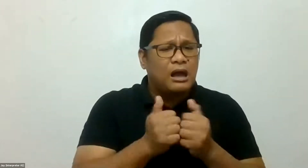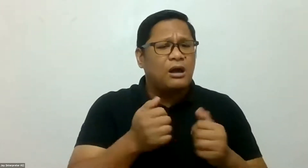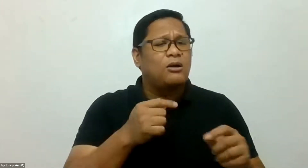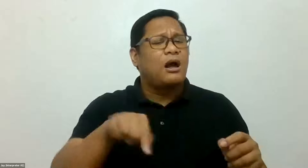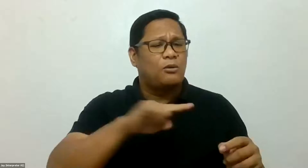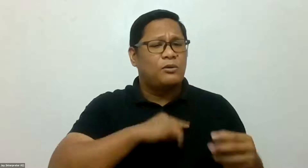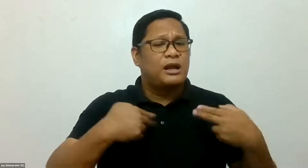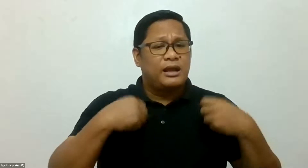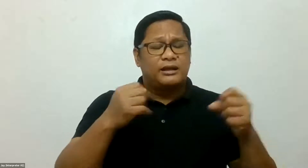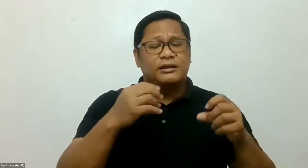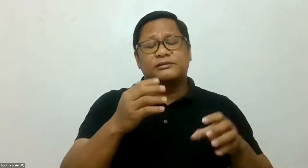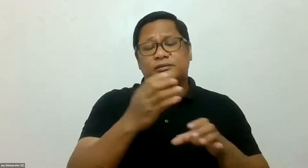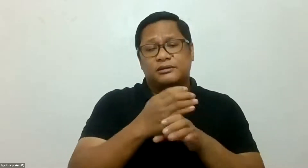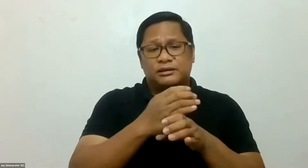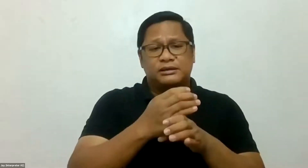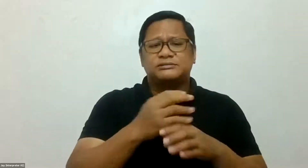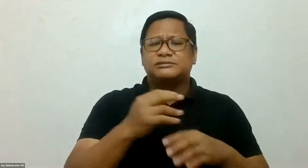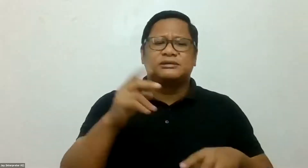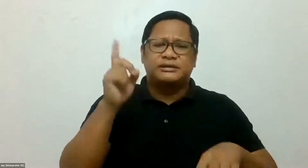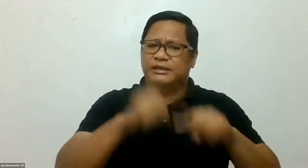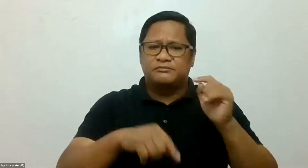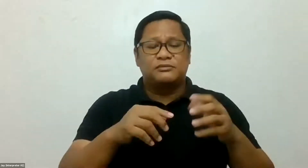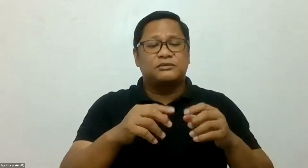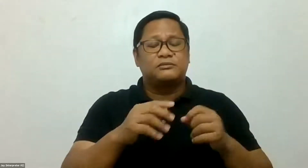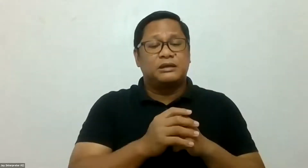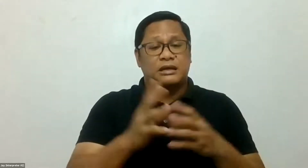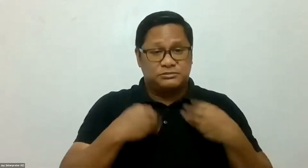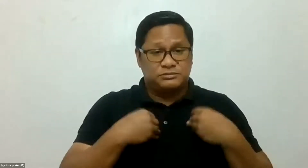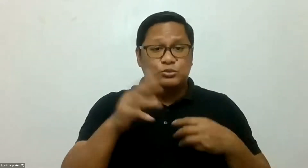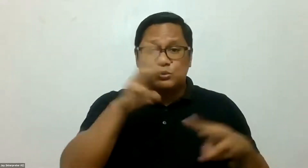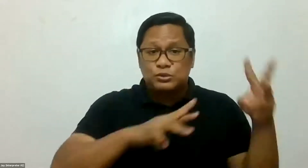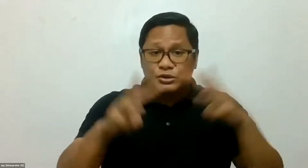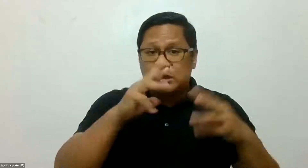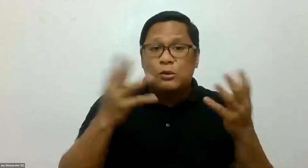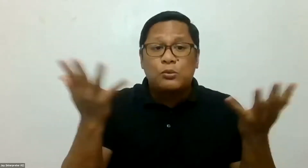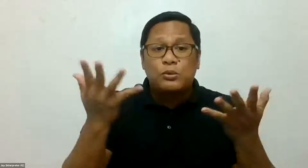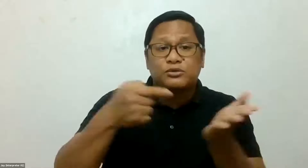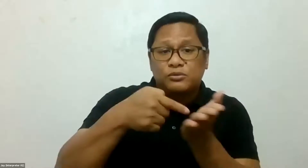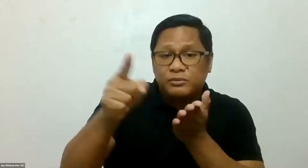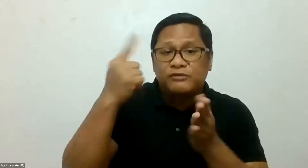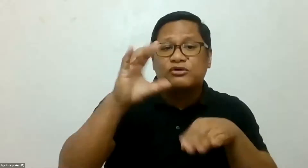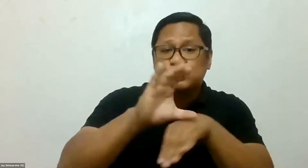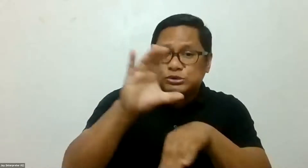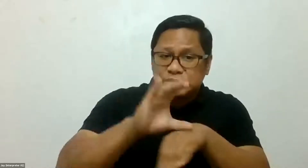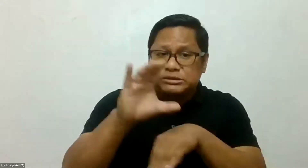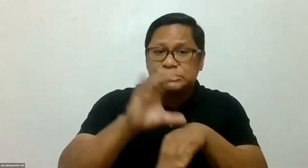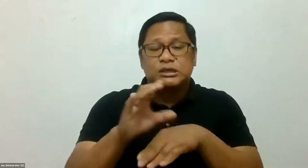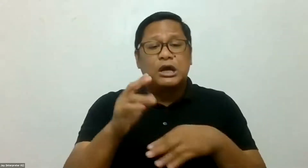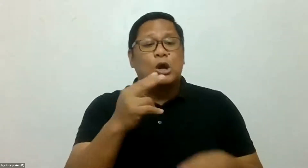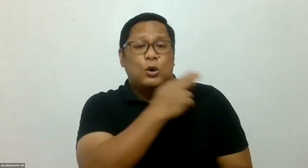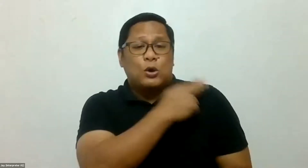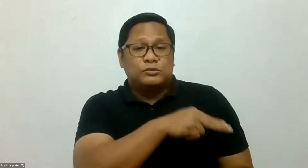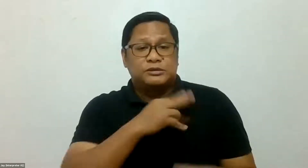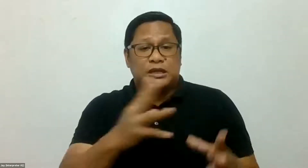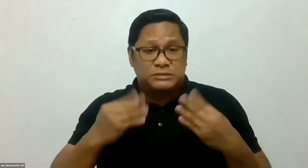care is unacceptable. Worrying where to get the money to pay for consultations,